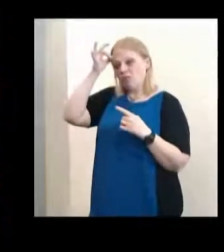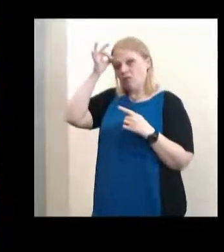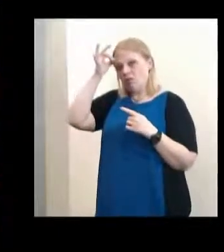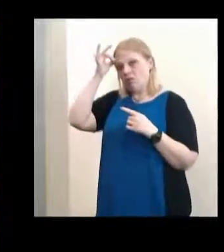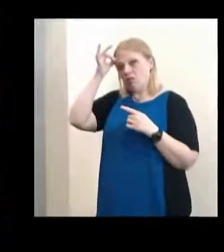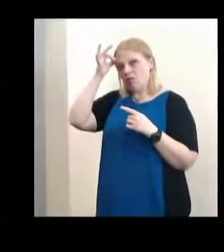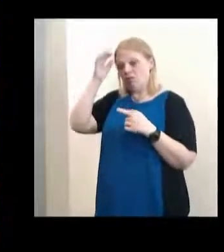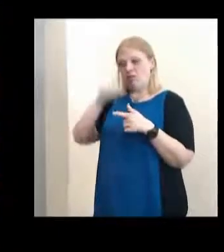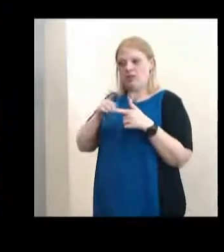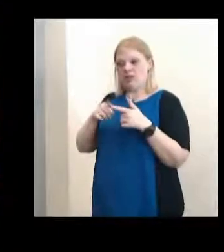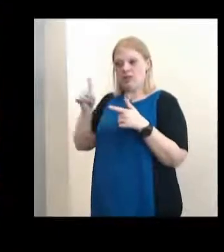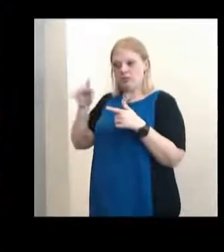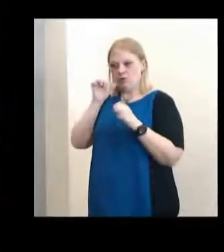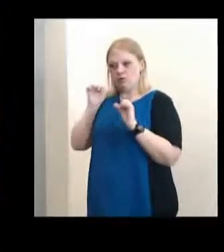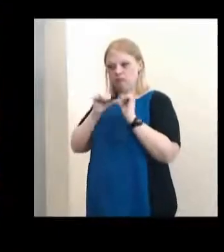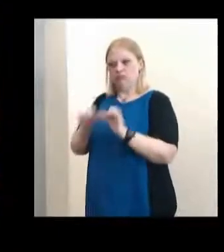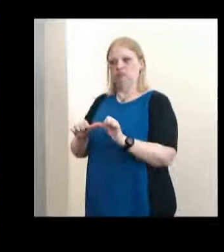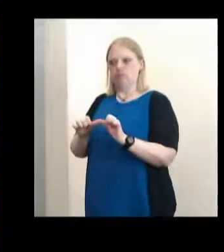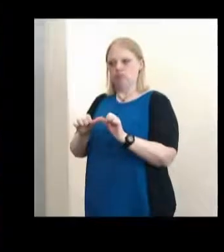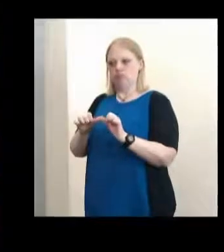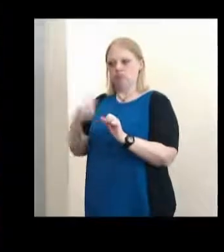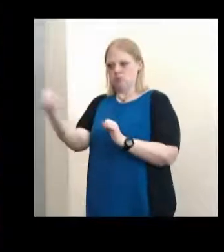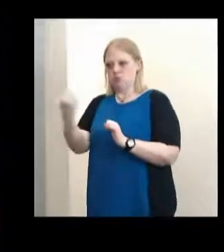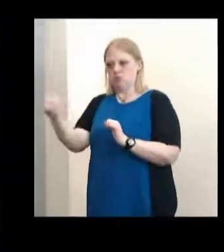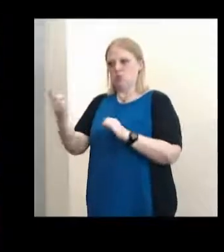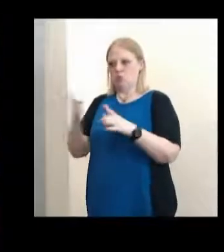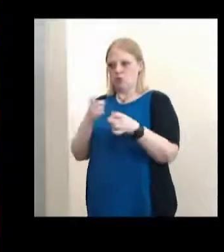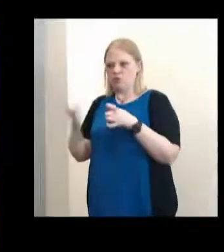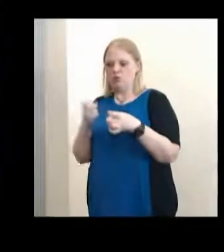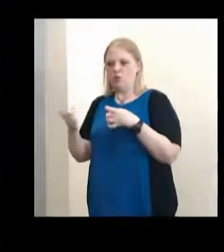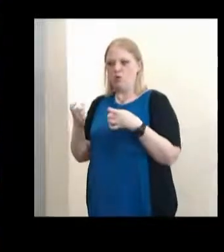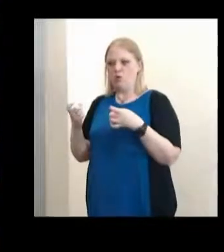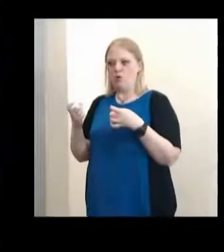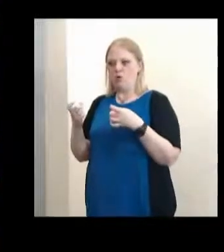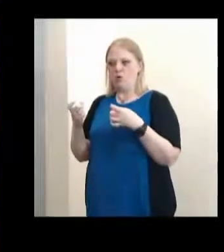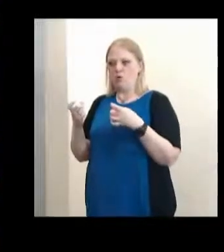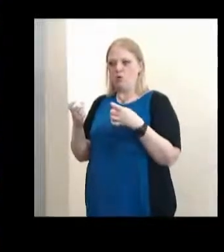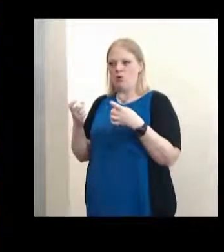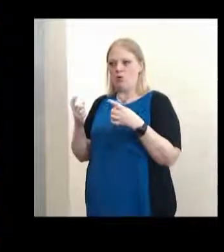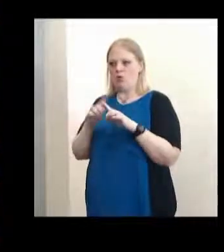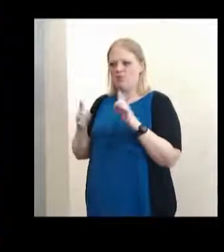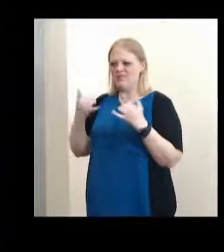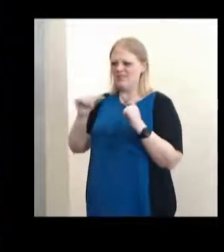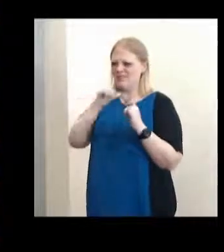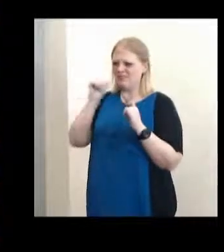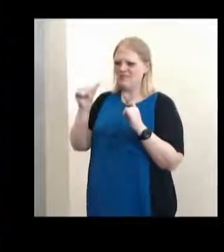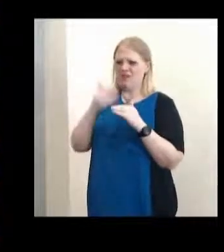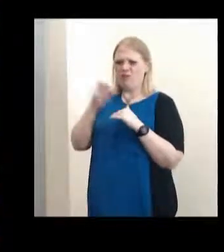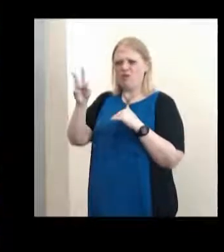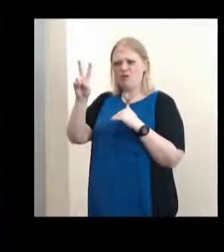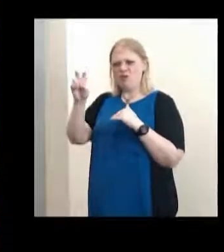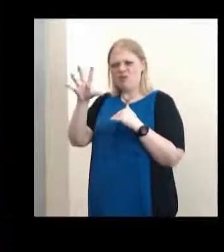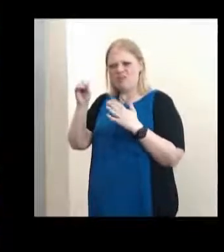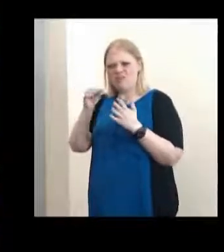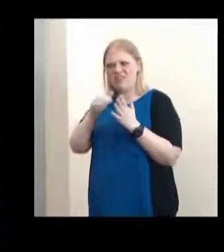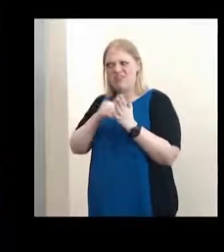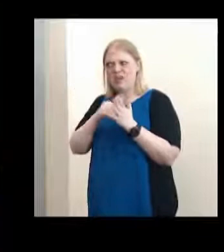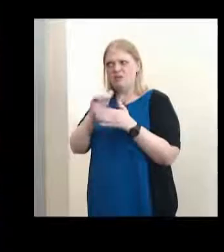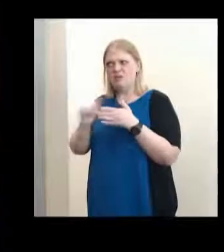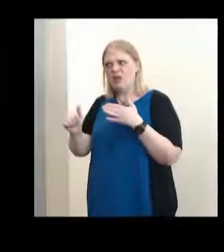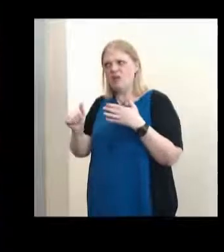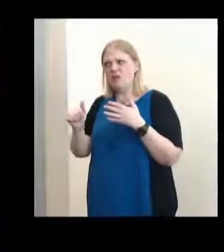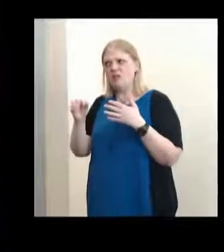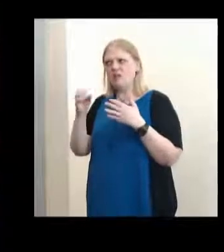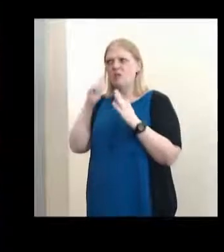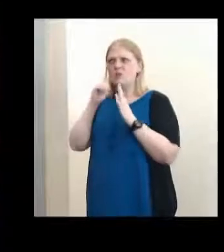more or less remain in sole control of it, or at least any single expenditure more than $250,000. There was a move in the legislature to roll back